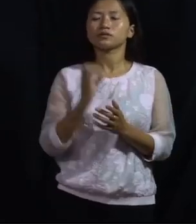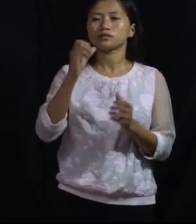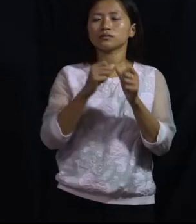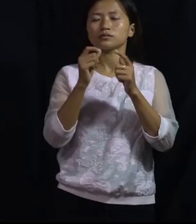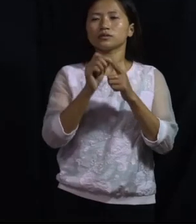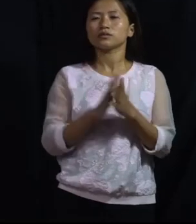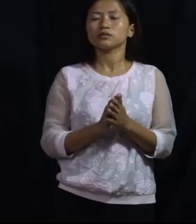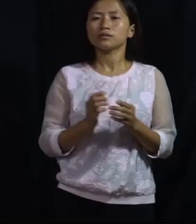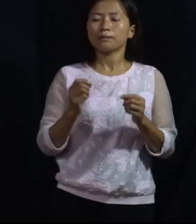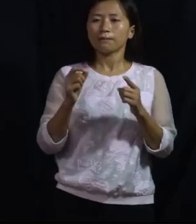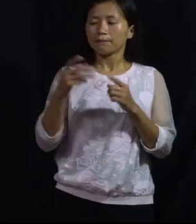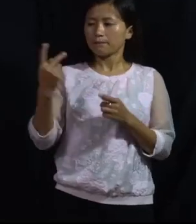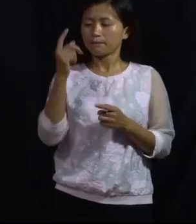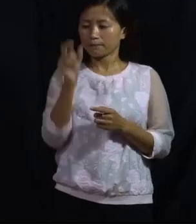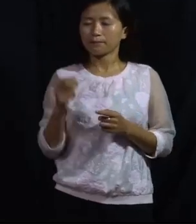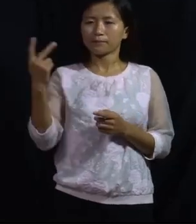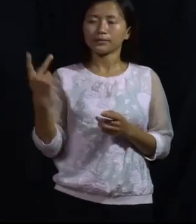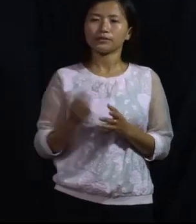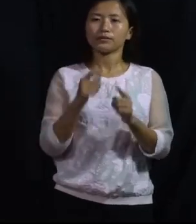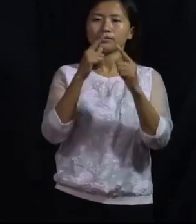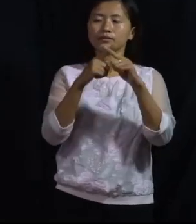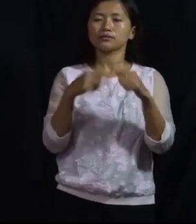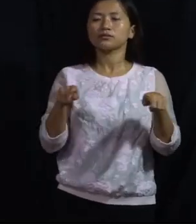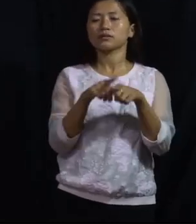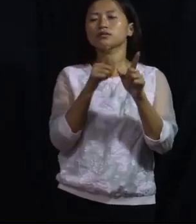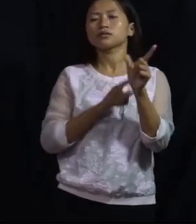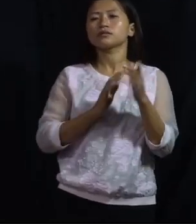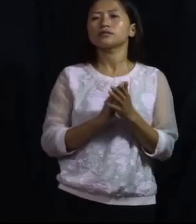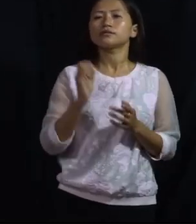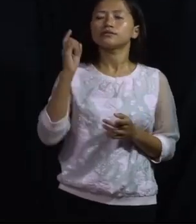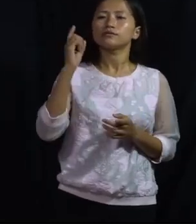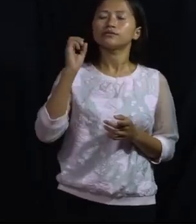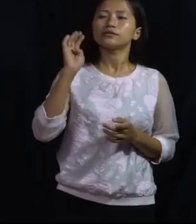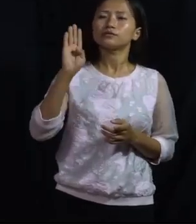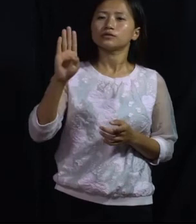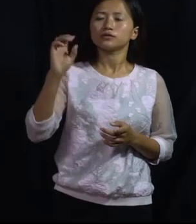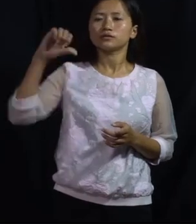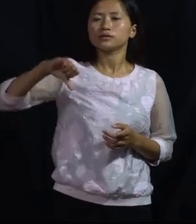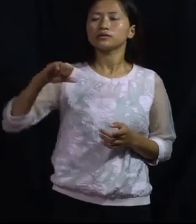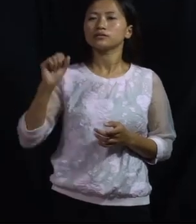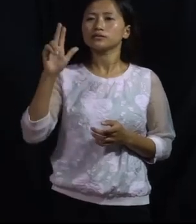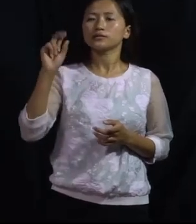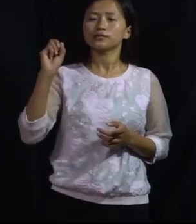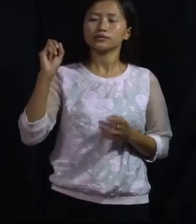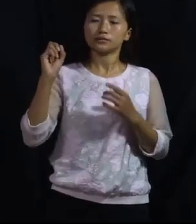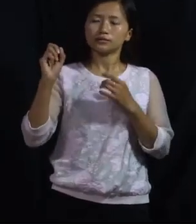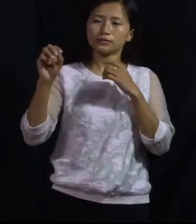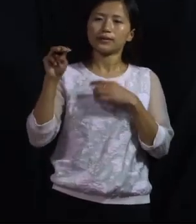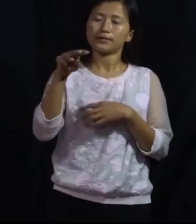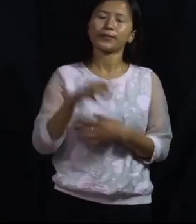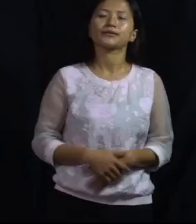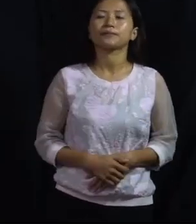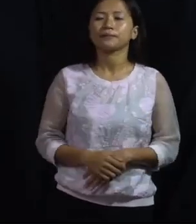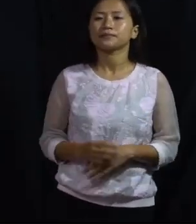capital of partner X and Y into his share. So you will get 49,800. So how do we get cash